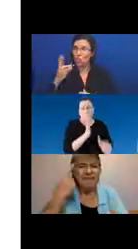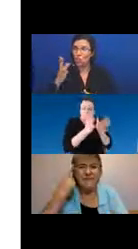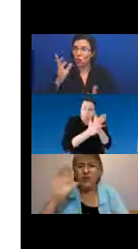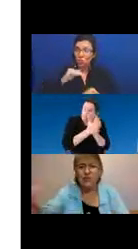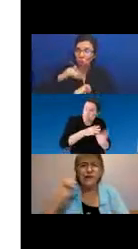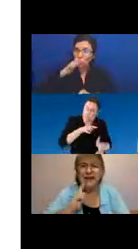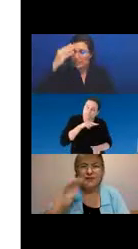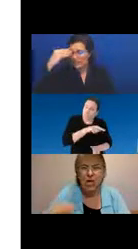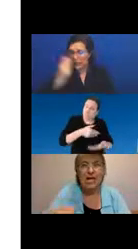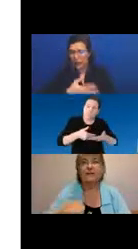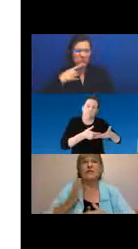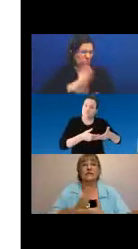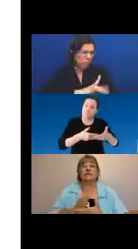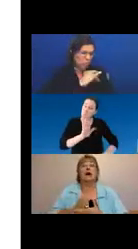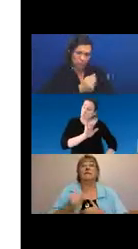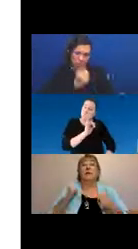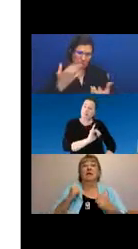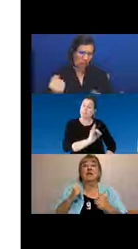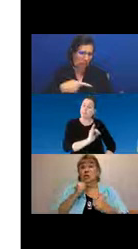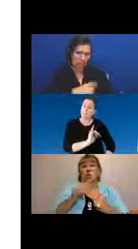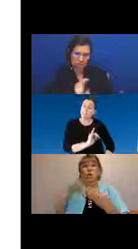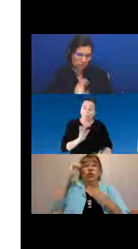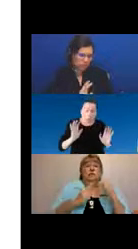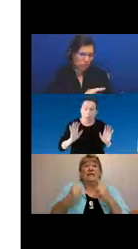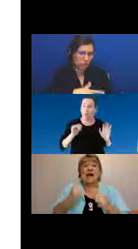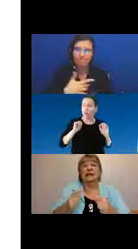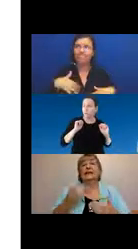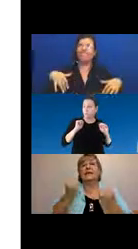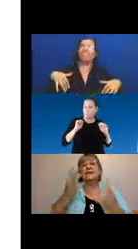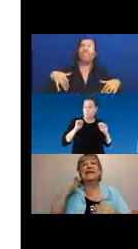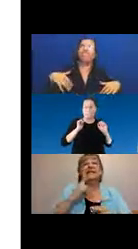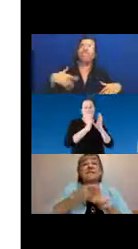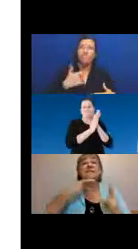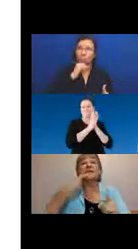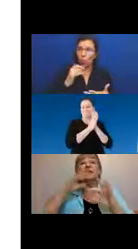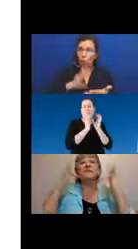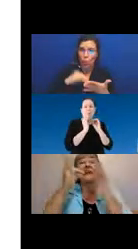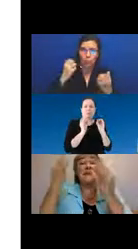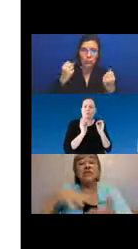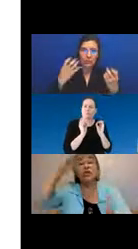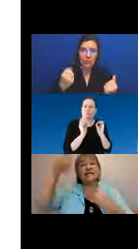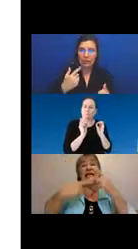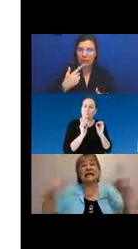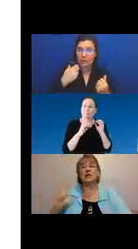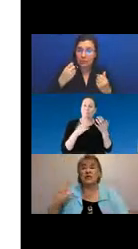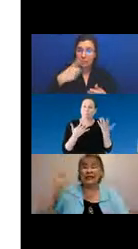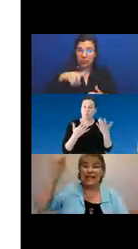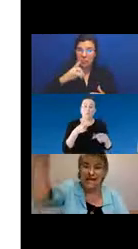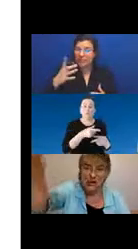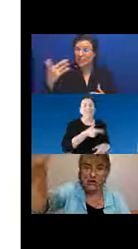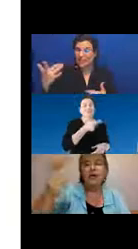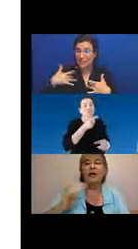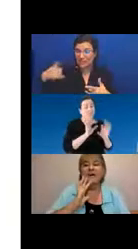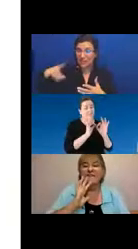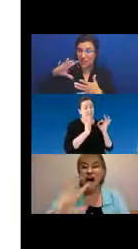bad for your deaf child. So they stop, they don't learn to sign. Many deaf from hearing families learn sign language